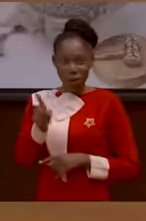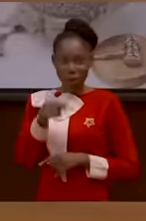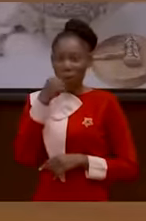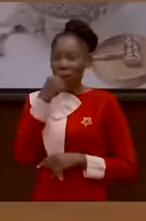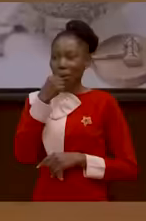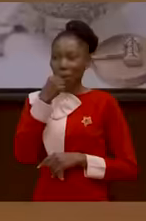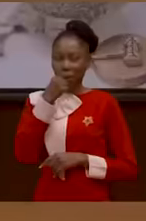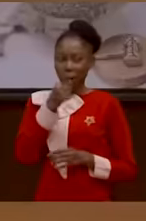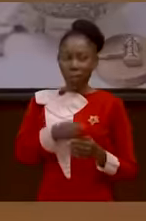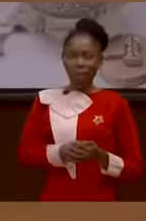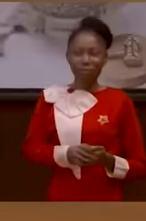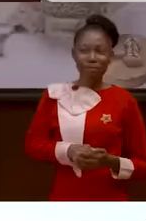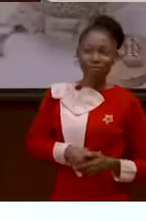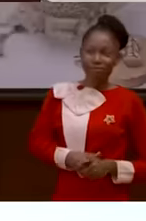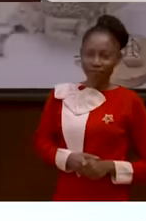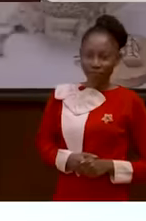that. You know what?